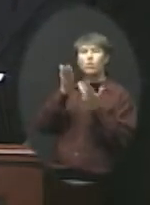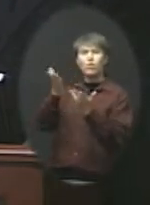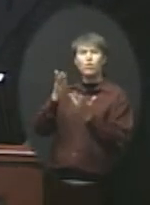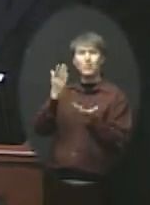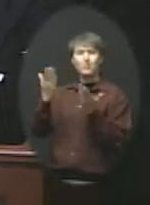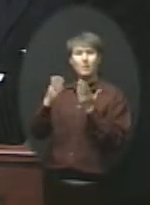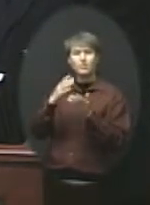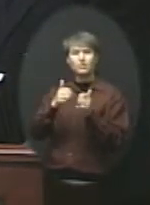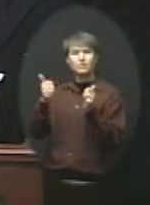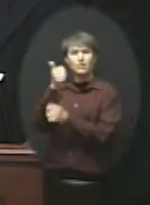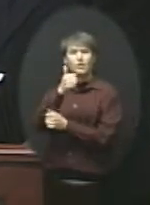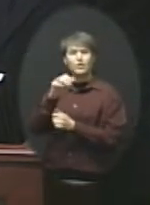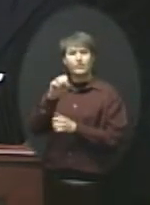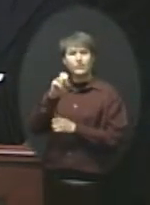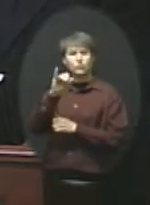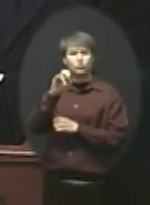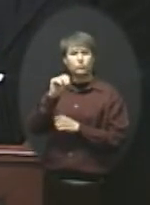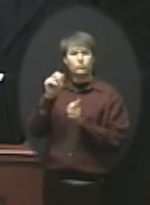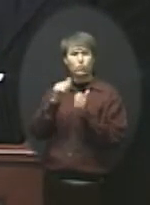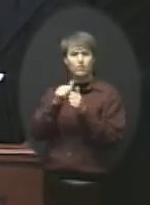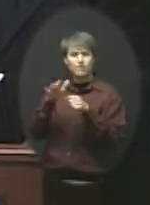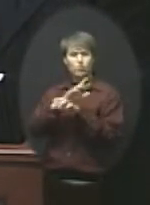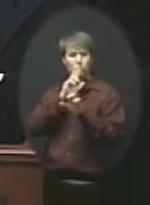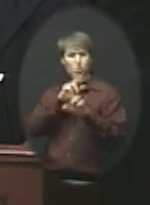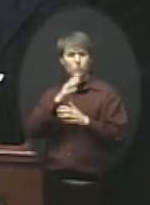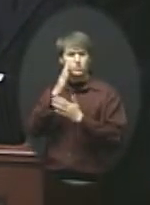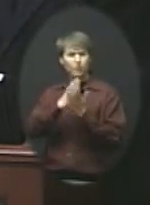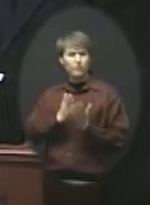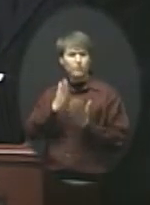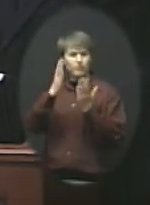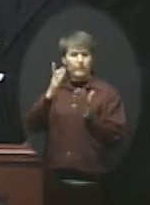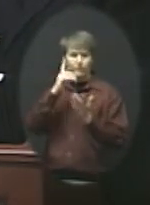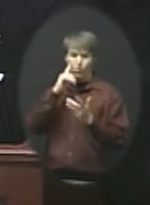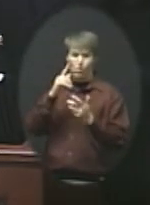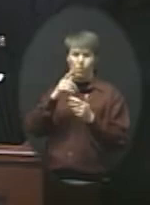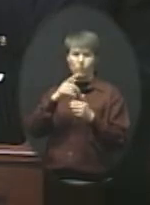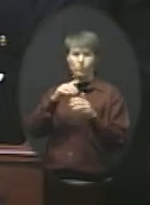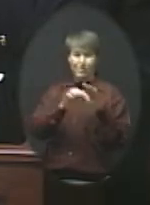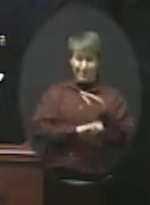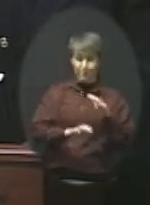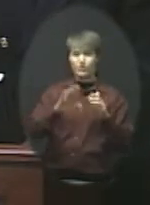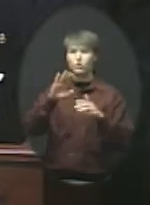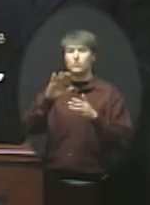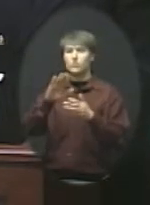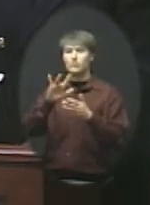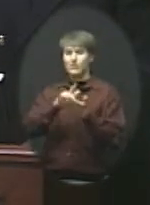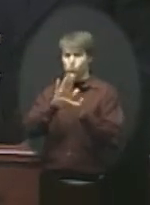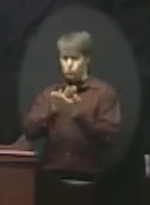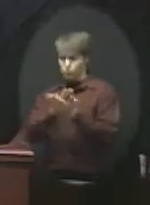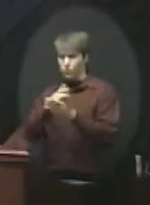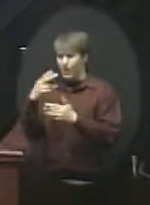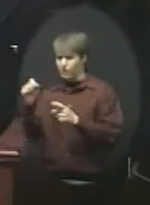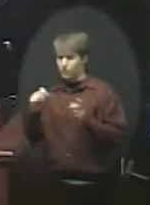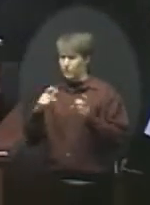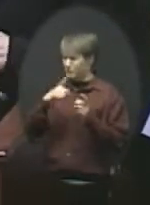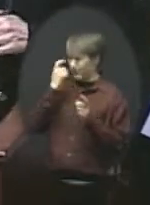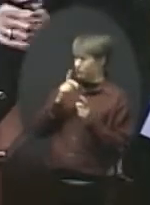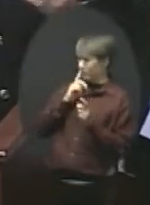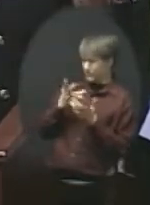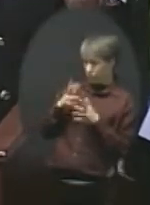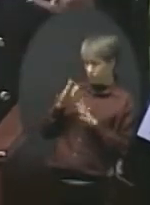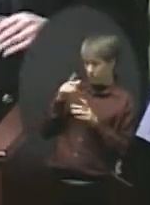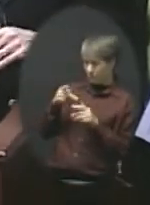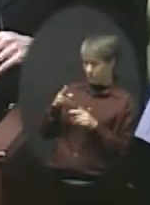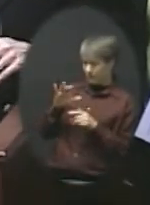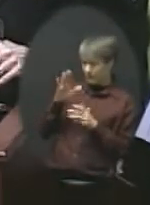executive session with a full report with some recommendations on that at all three levels about how many executive session because we really don't want the public to know. It's